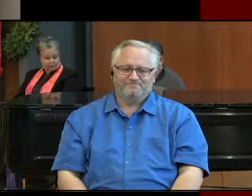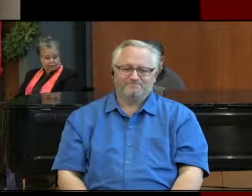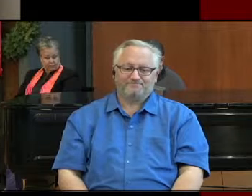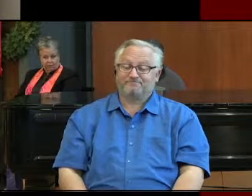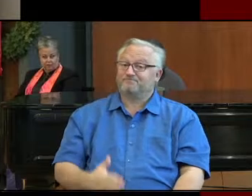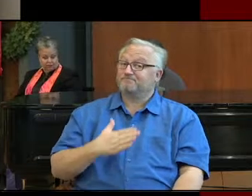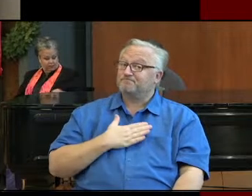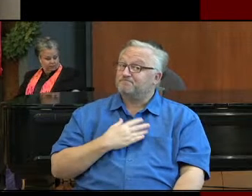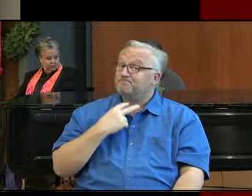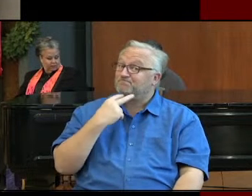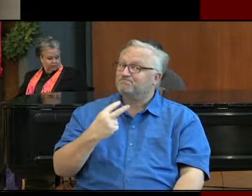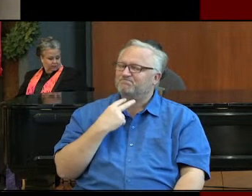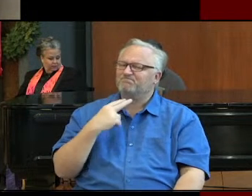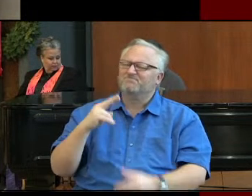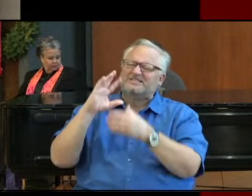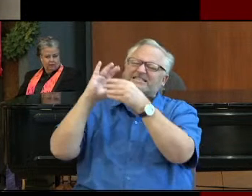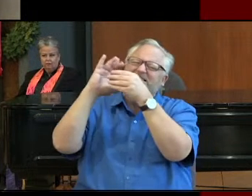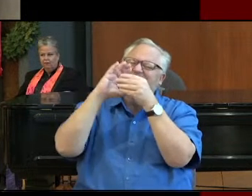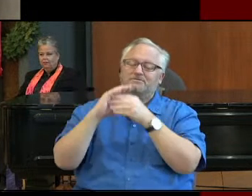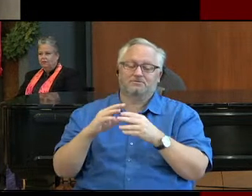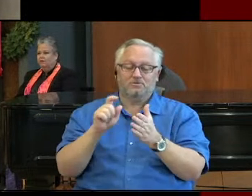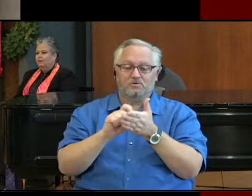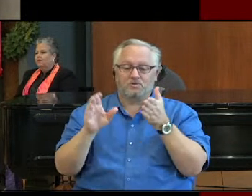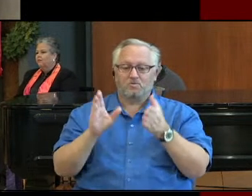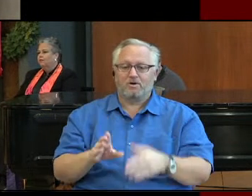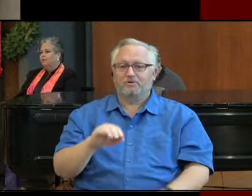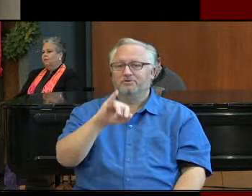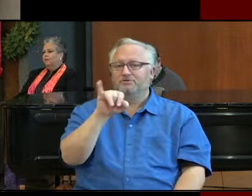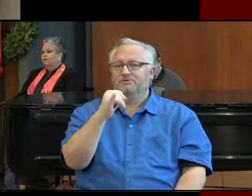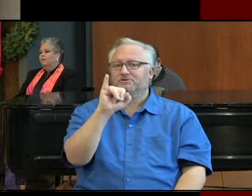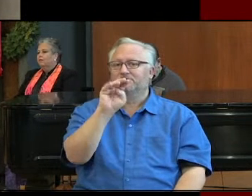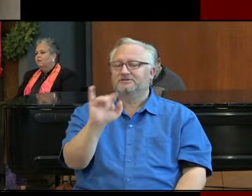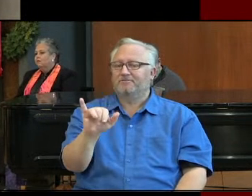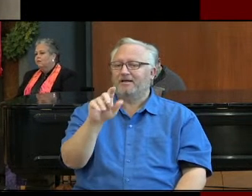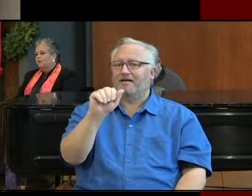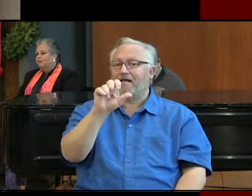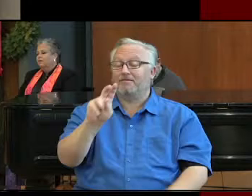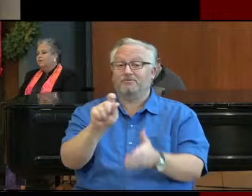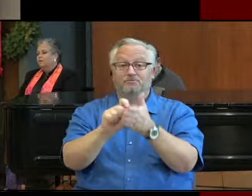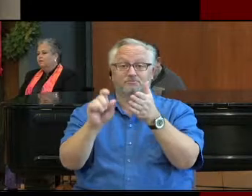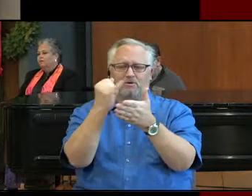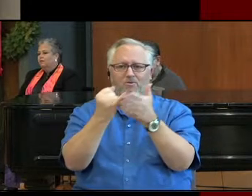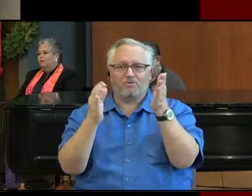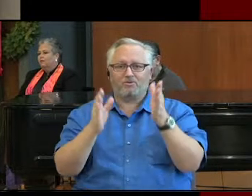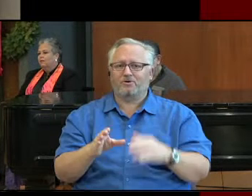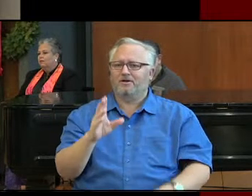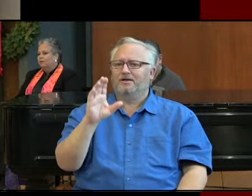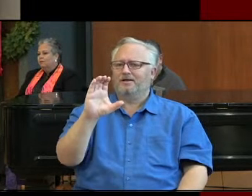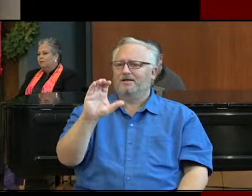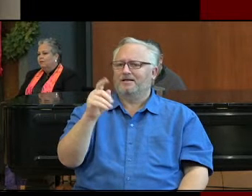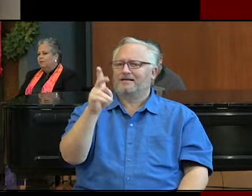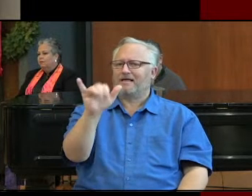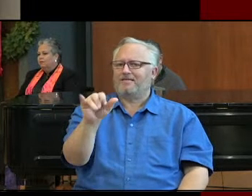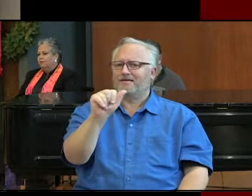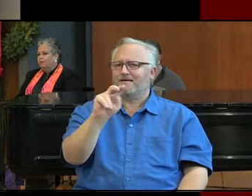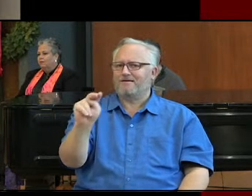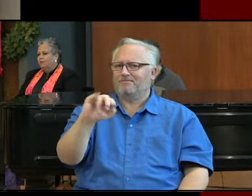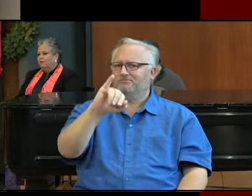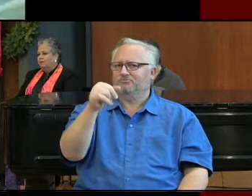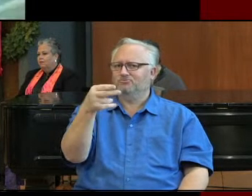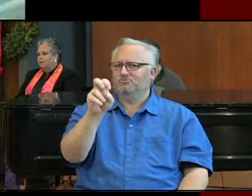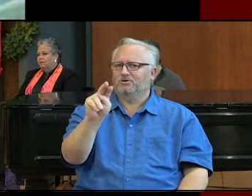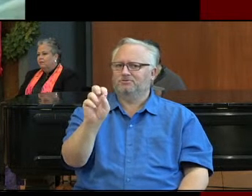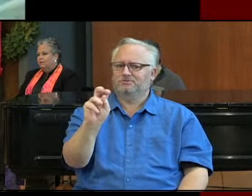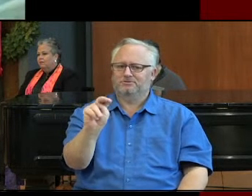My Voice is a Trumpet by Jimmy Allen, illustrated by Kathy Ann Johnson.